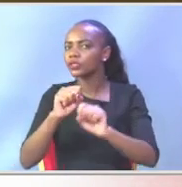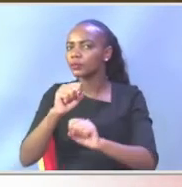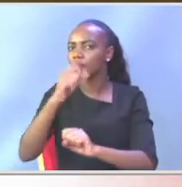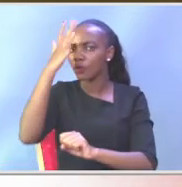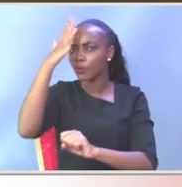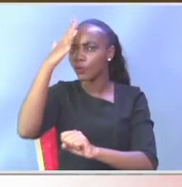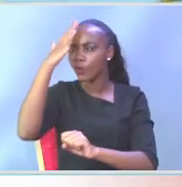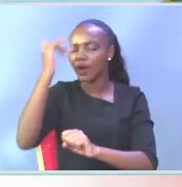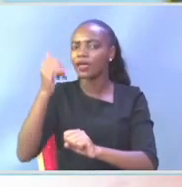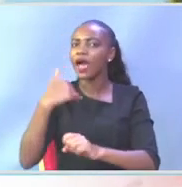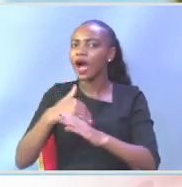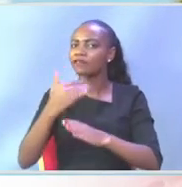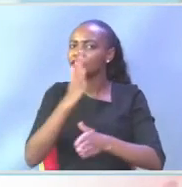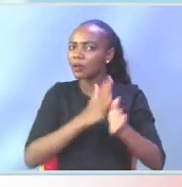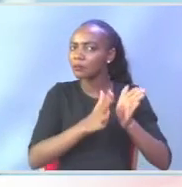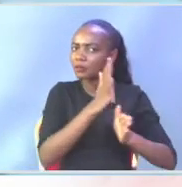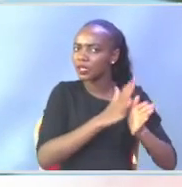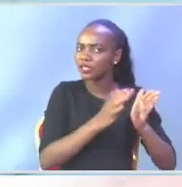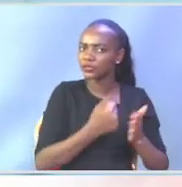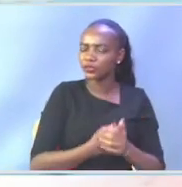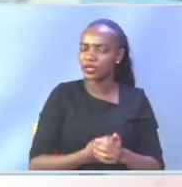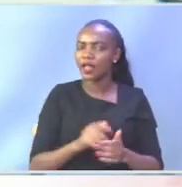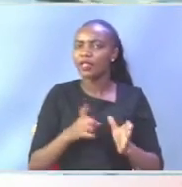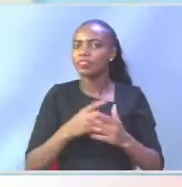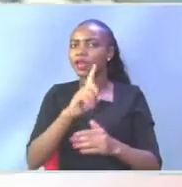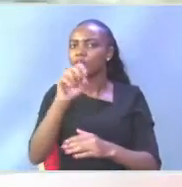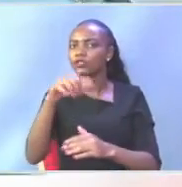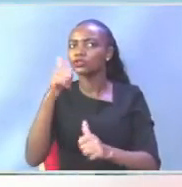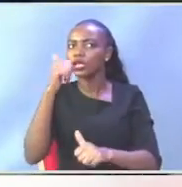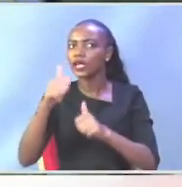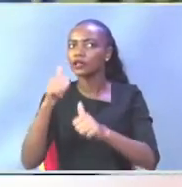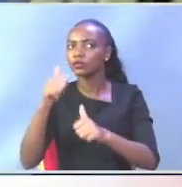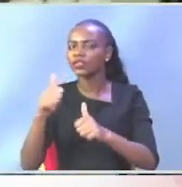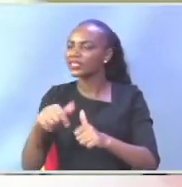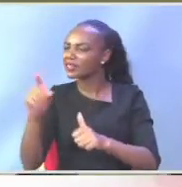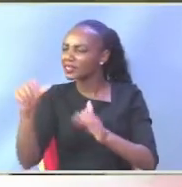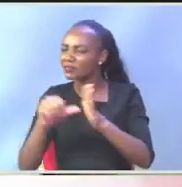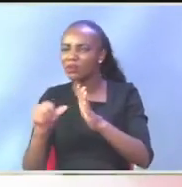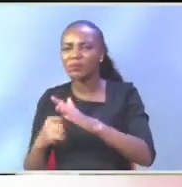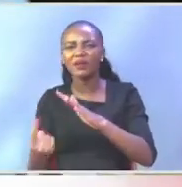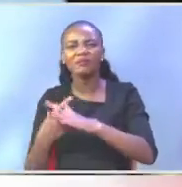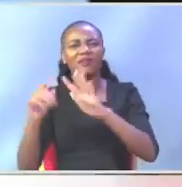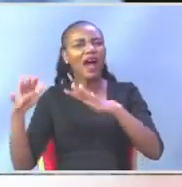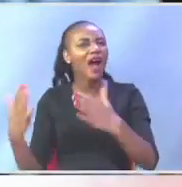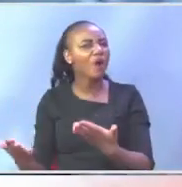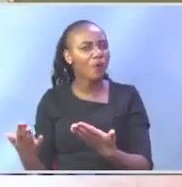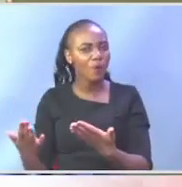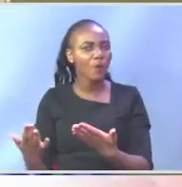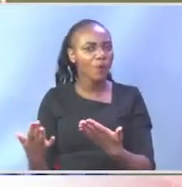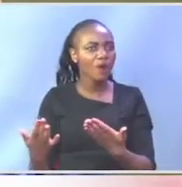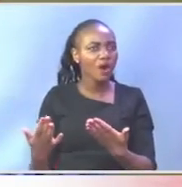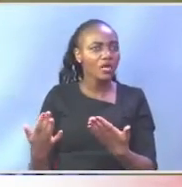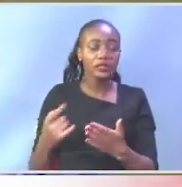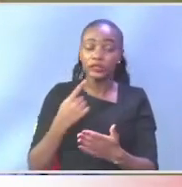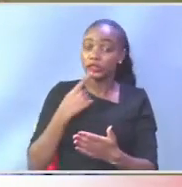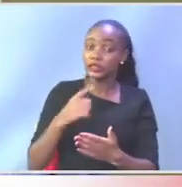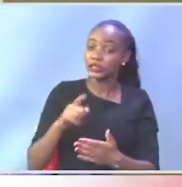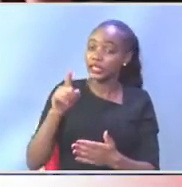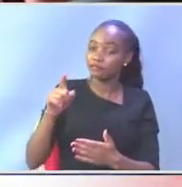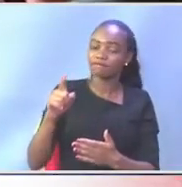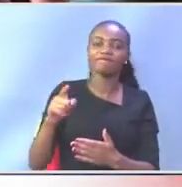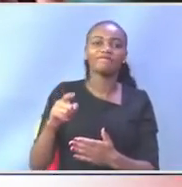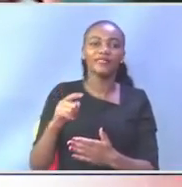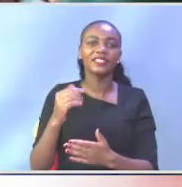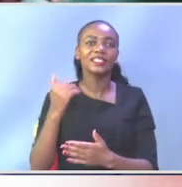after ejaculation. Na ni nini hasa sababisha matatizo ya nguvu za kiume? Kulingana na Yosef, ugonjwa wa kisukari